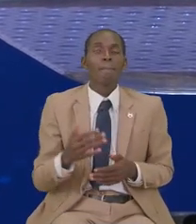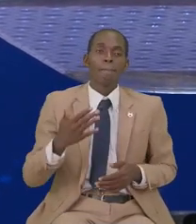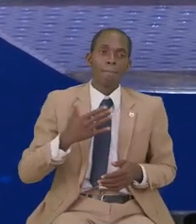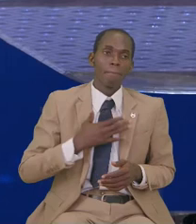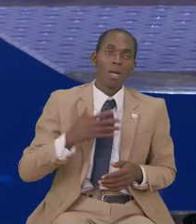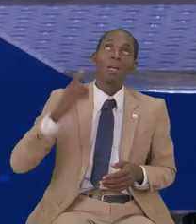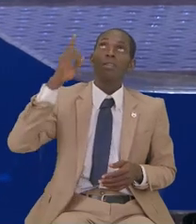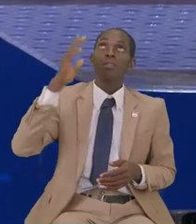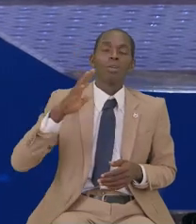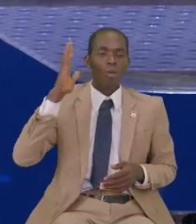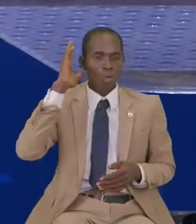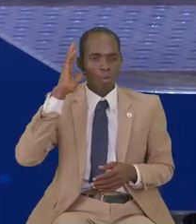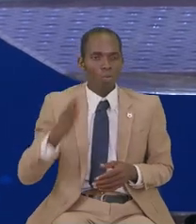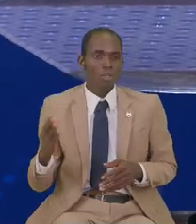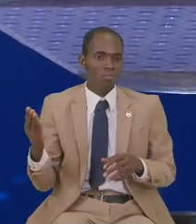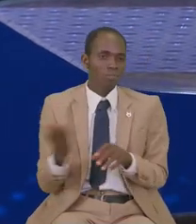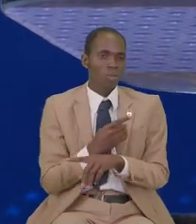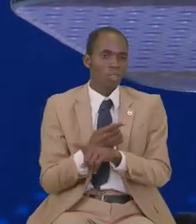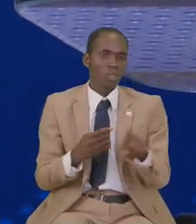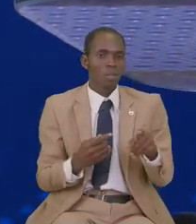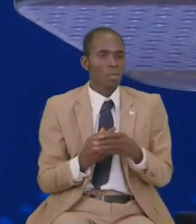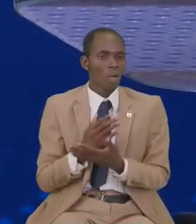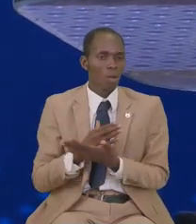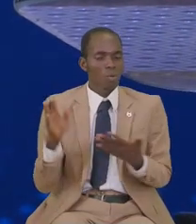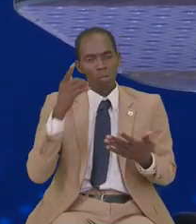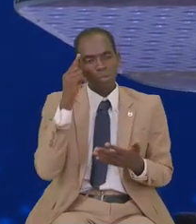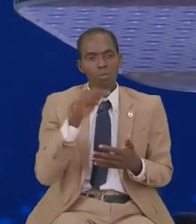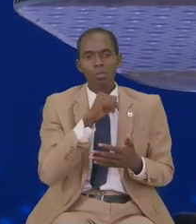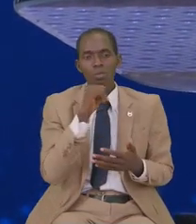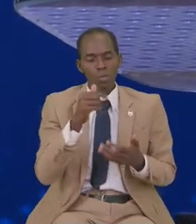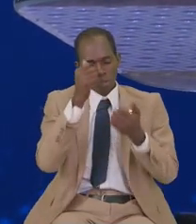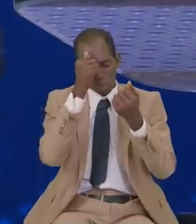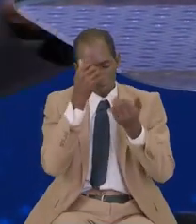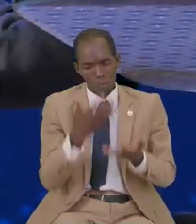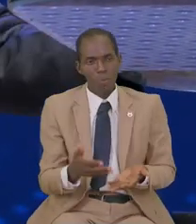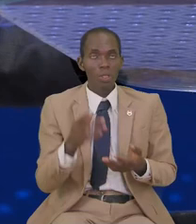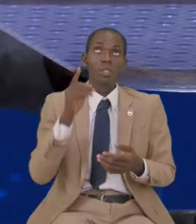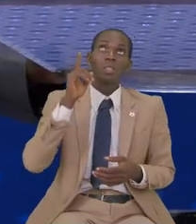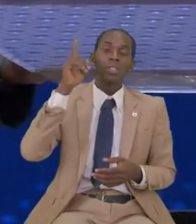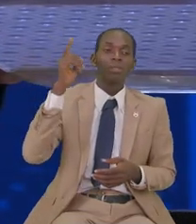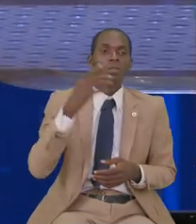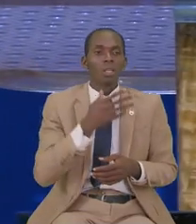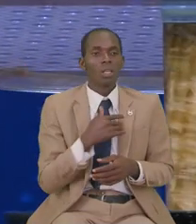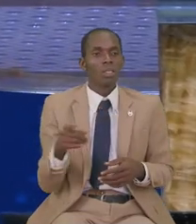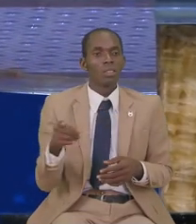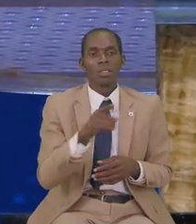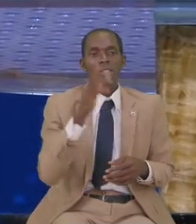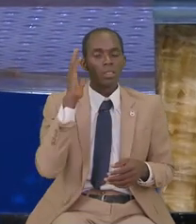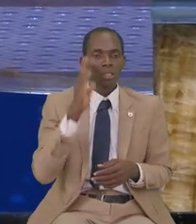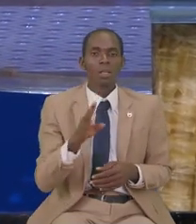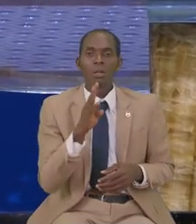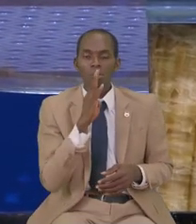them away. Why? Because they did not hearken unto him, and they shall